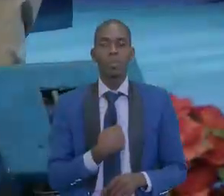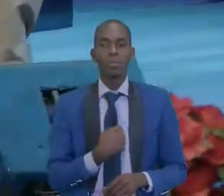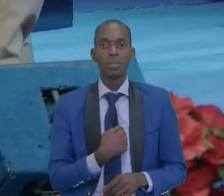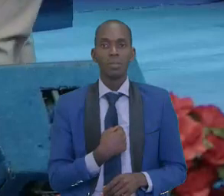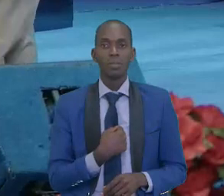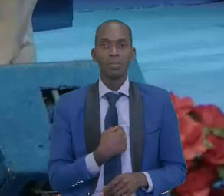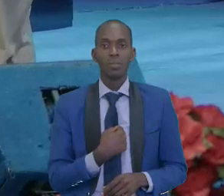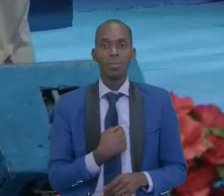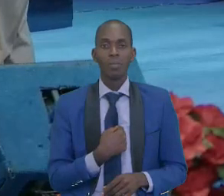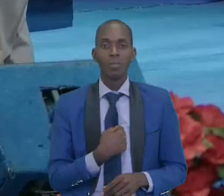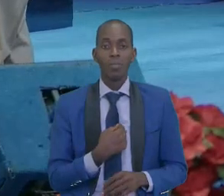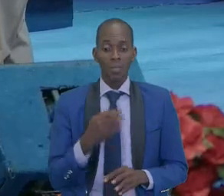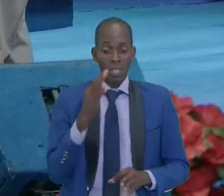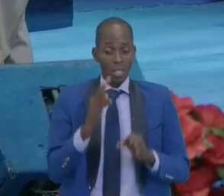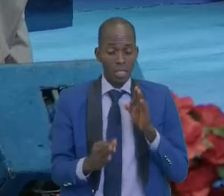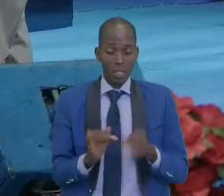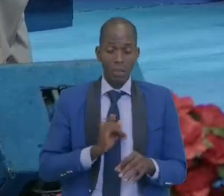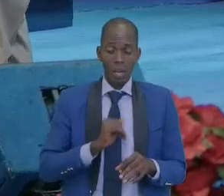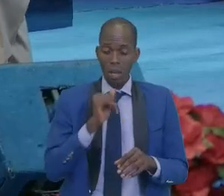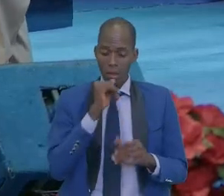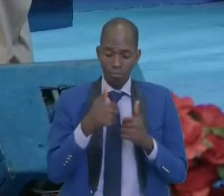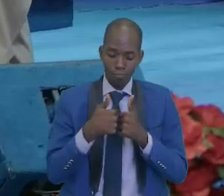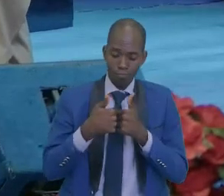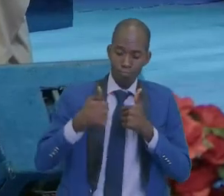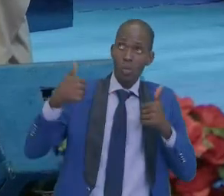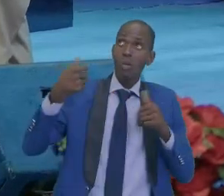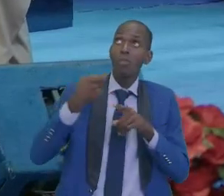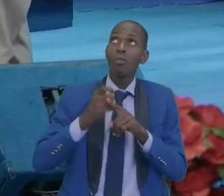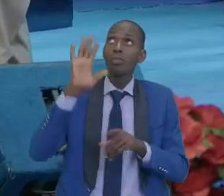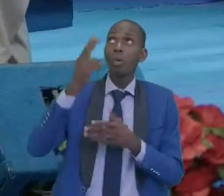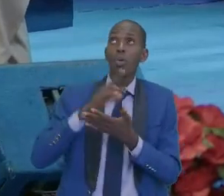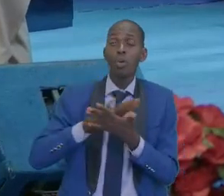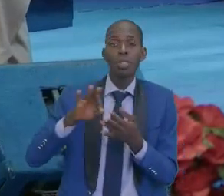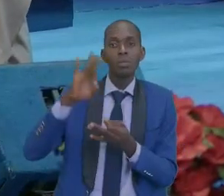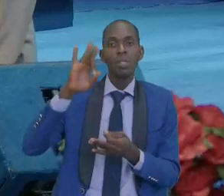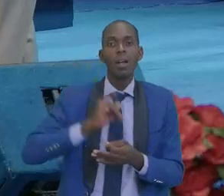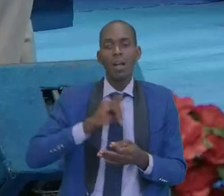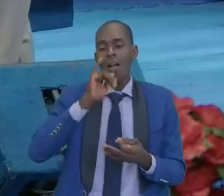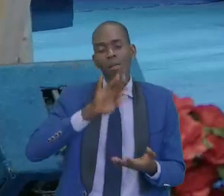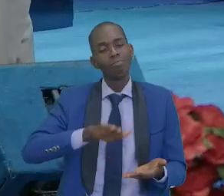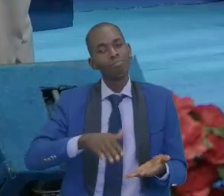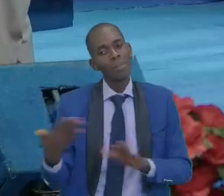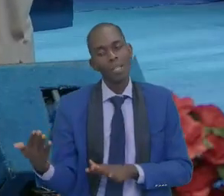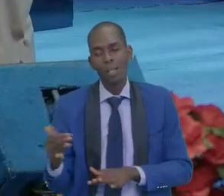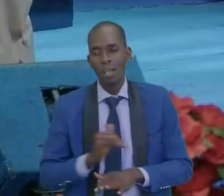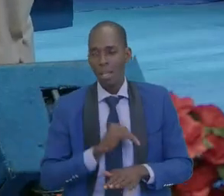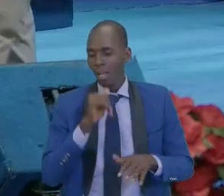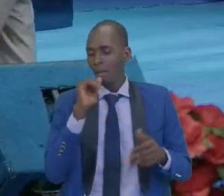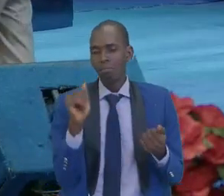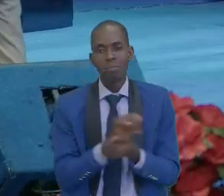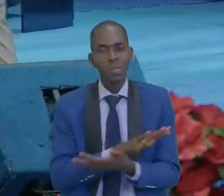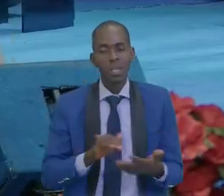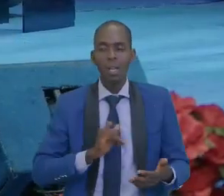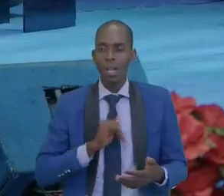If I'm separated from the Holy Spirit, I'm gone, I'm dead, I'm ruined, I'm tormented